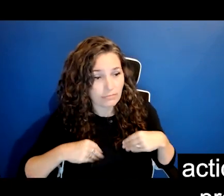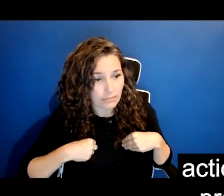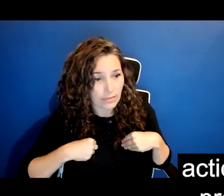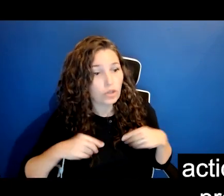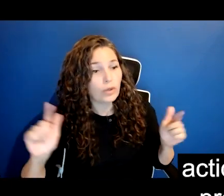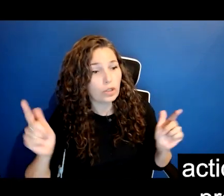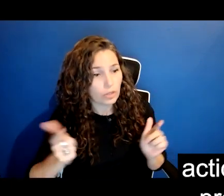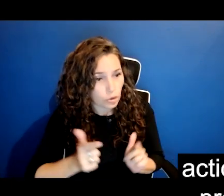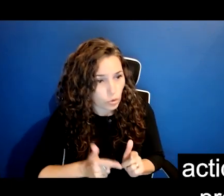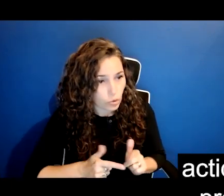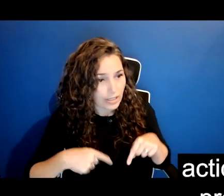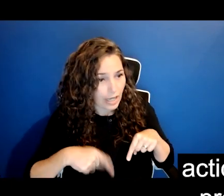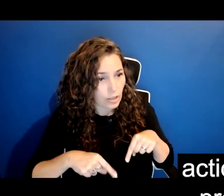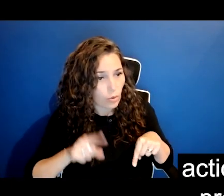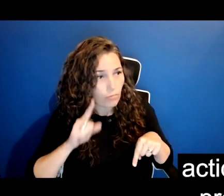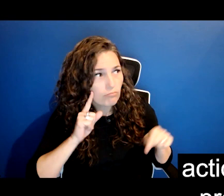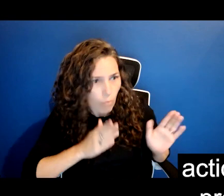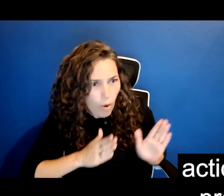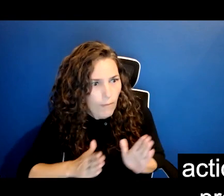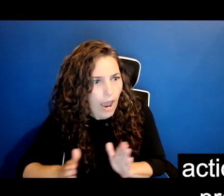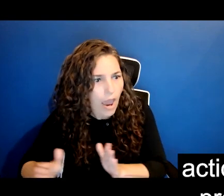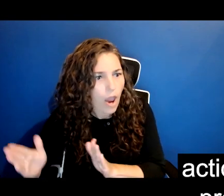reduce anxiety through preparation,